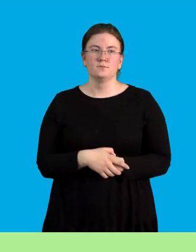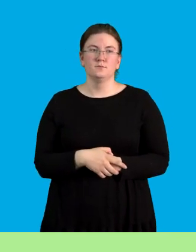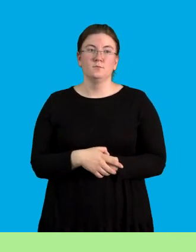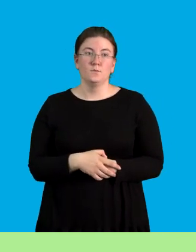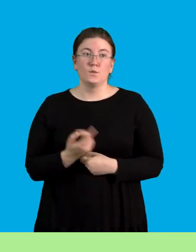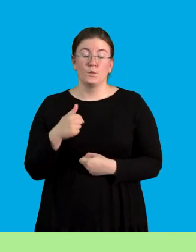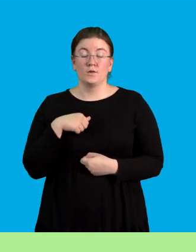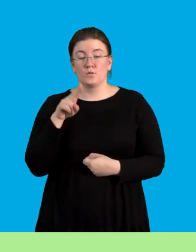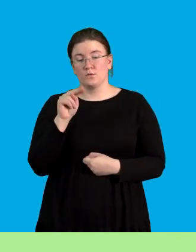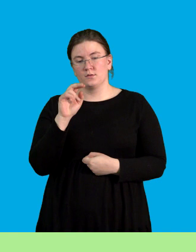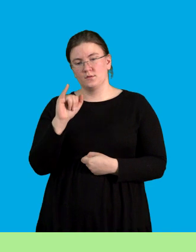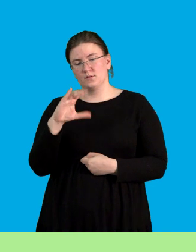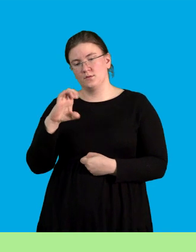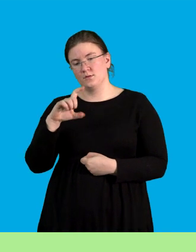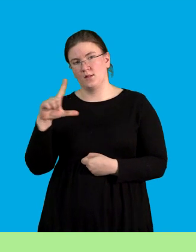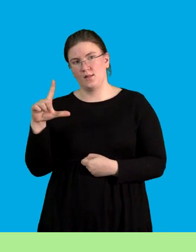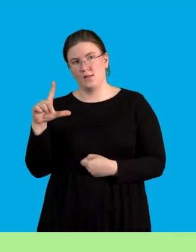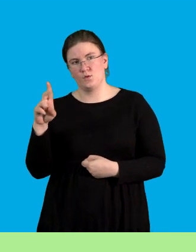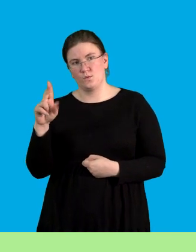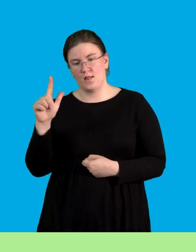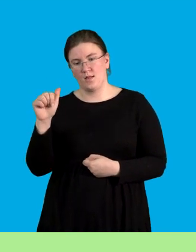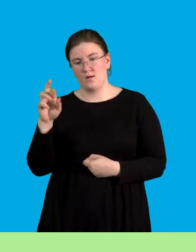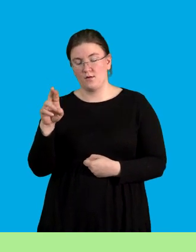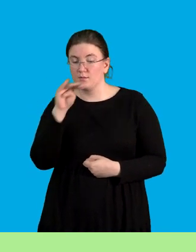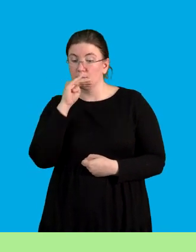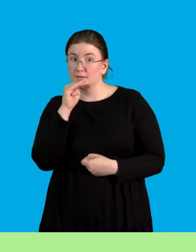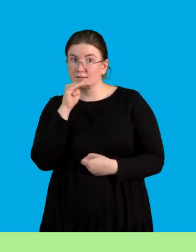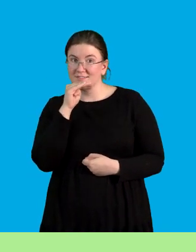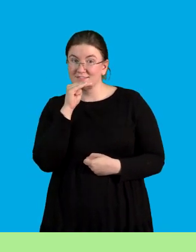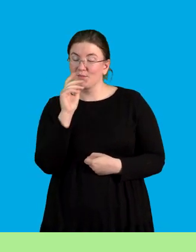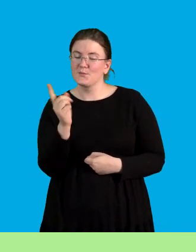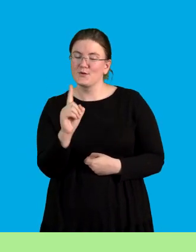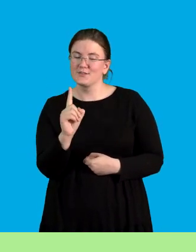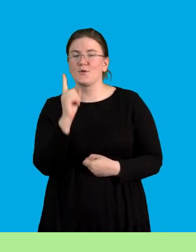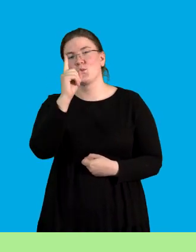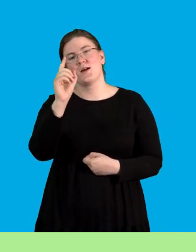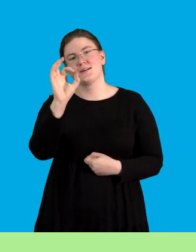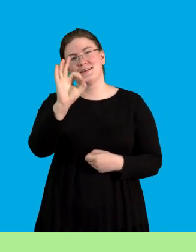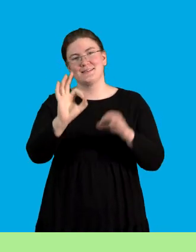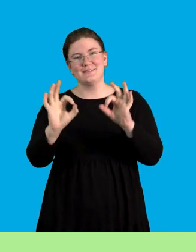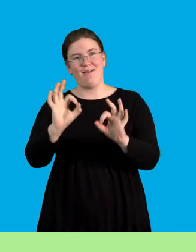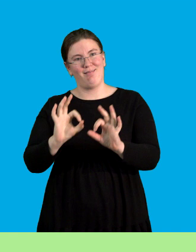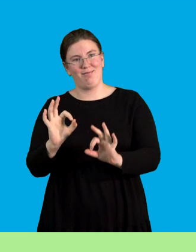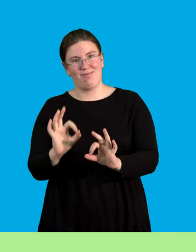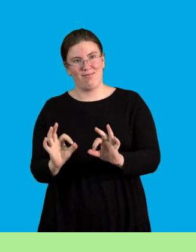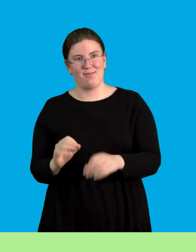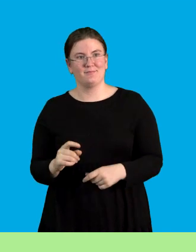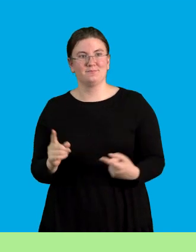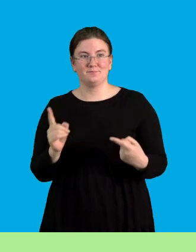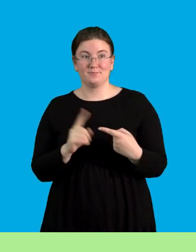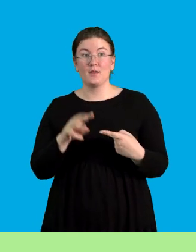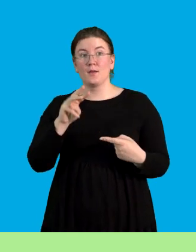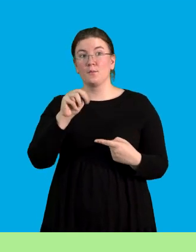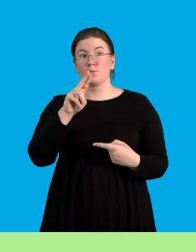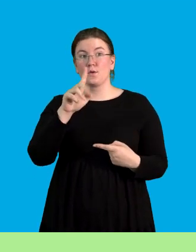one. So when we define unicellular, we know that this consists of one cell. And then